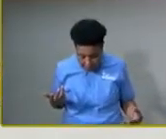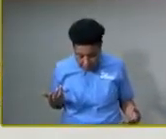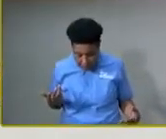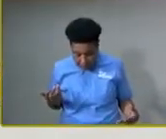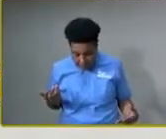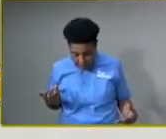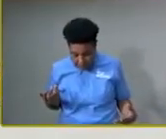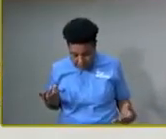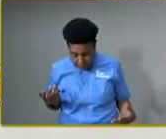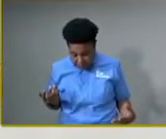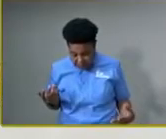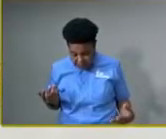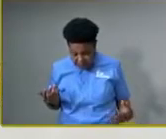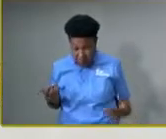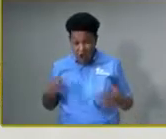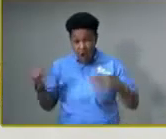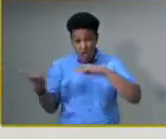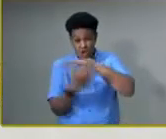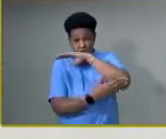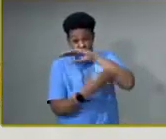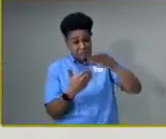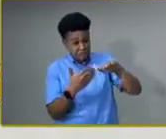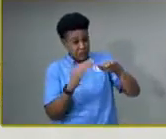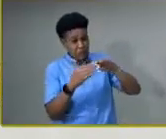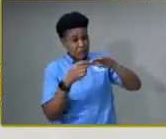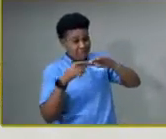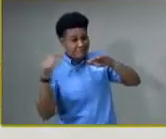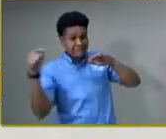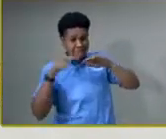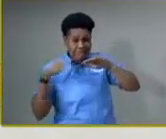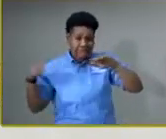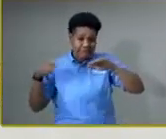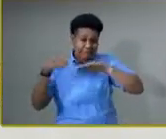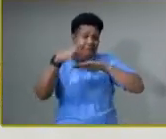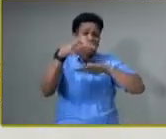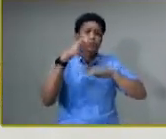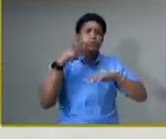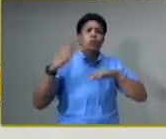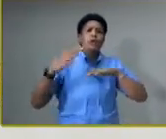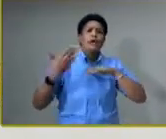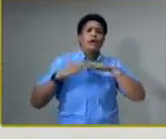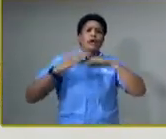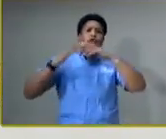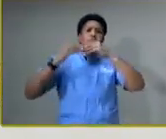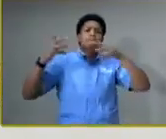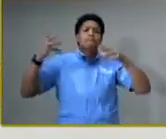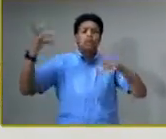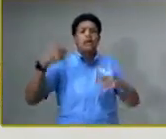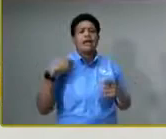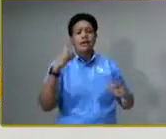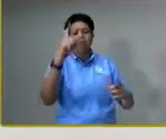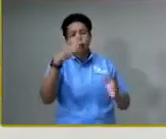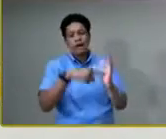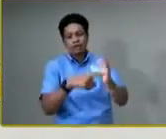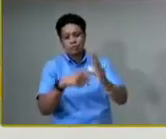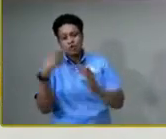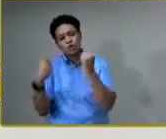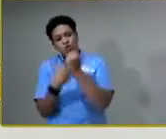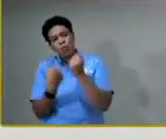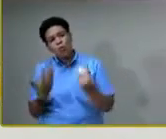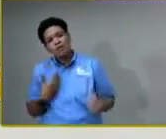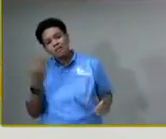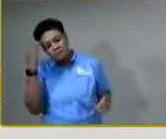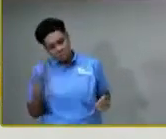countries, has been increasing. And I'll give you one example to support my claim. Yesterday